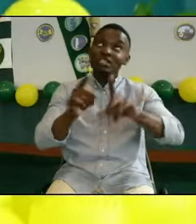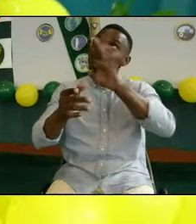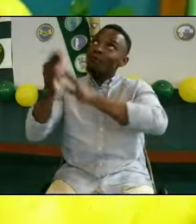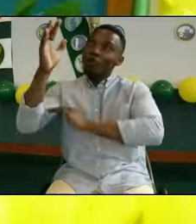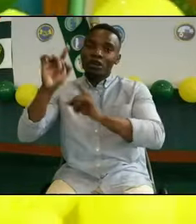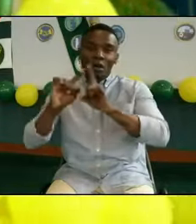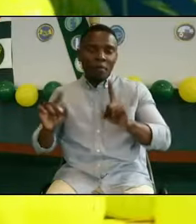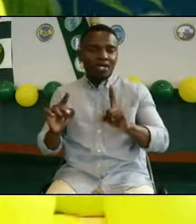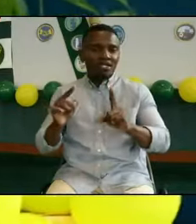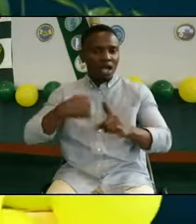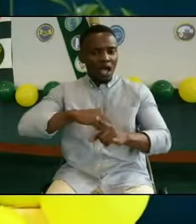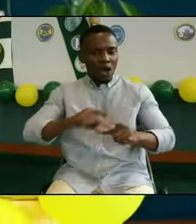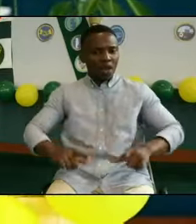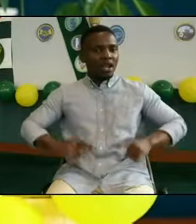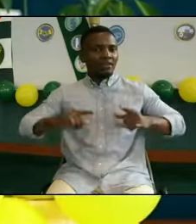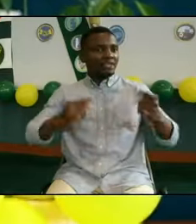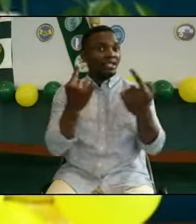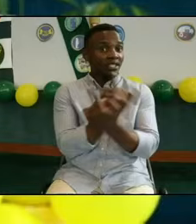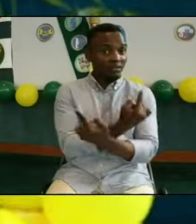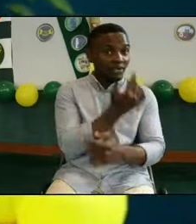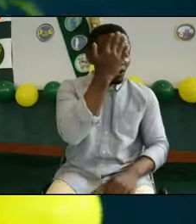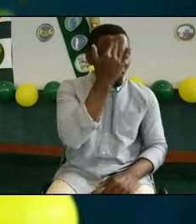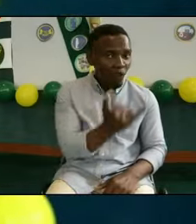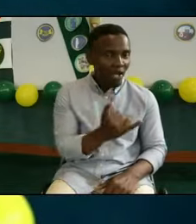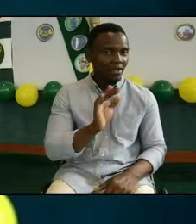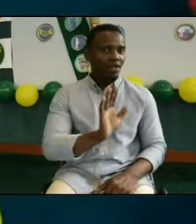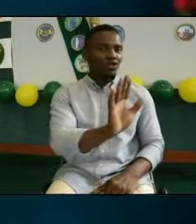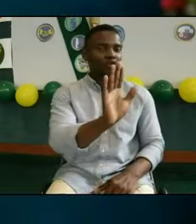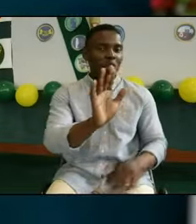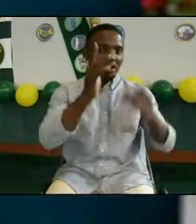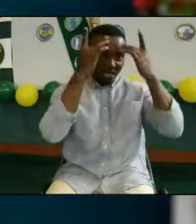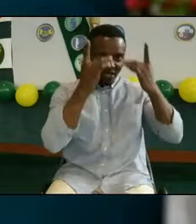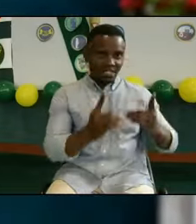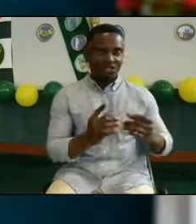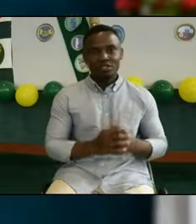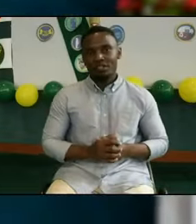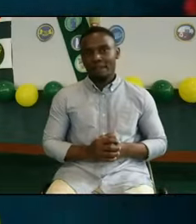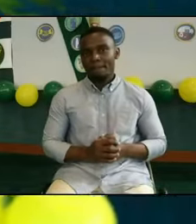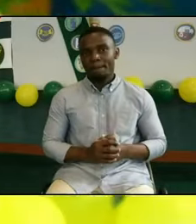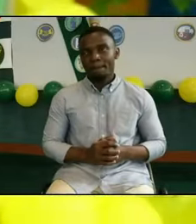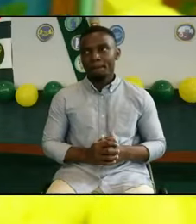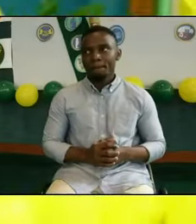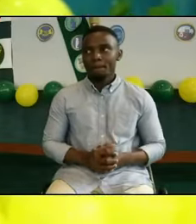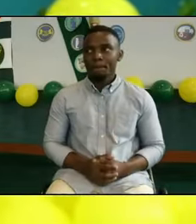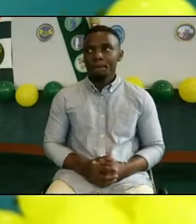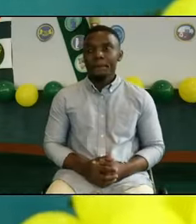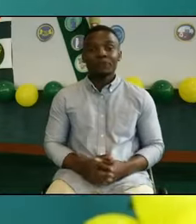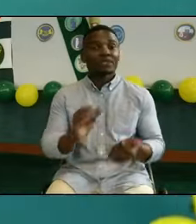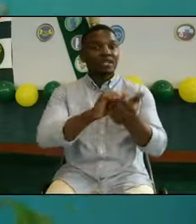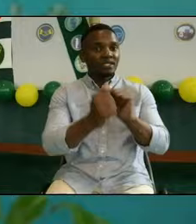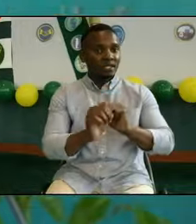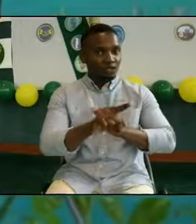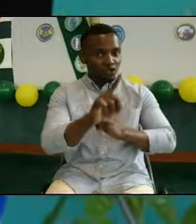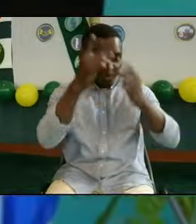but different result. Different result because of the decisions you have taken and the seed you planted. Change your